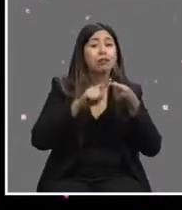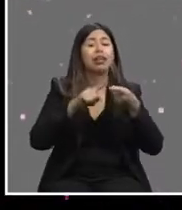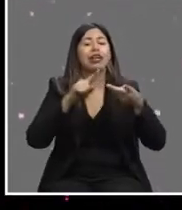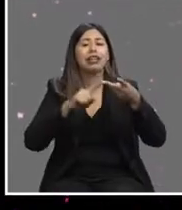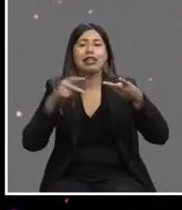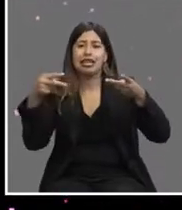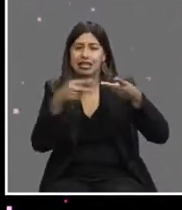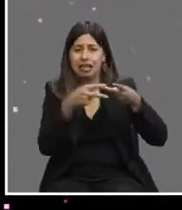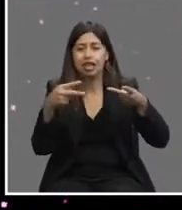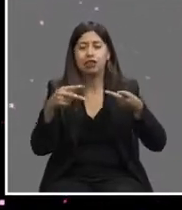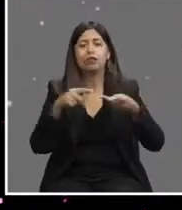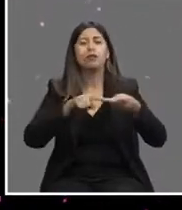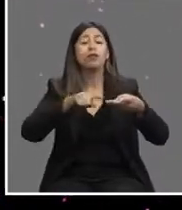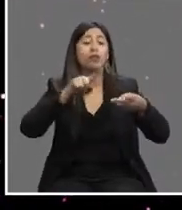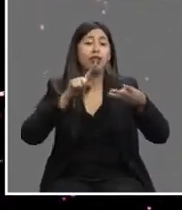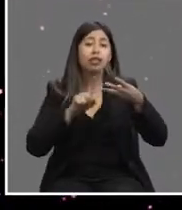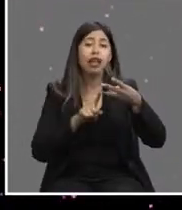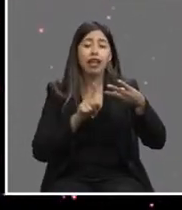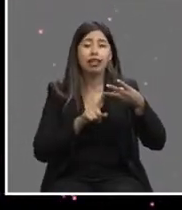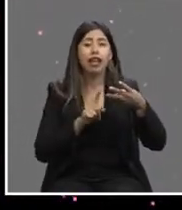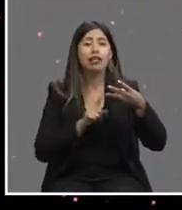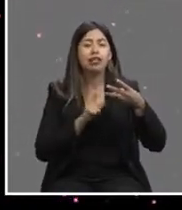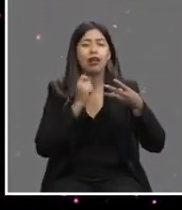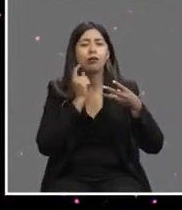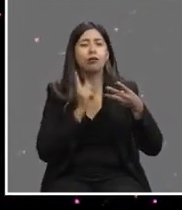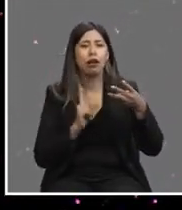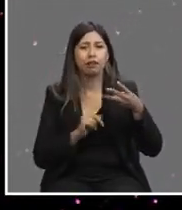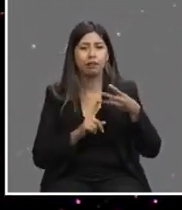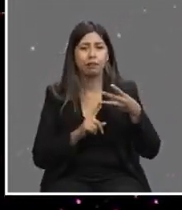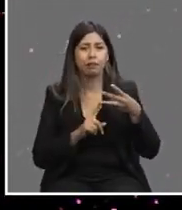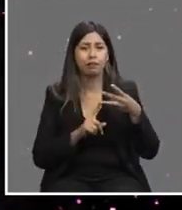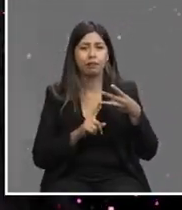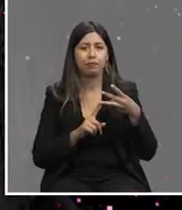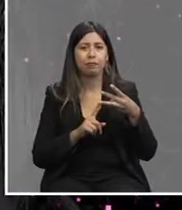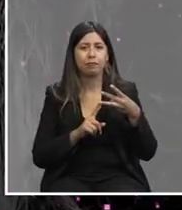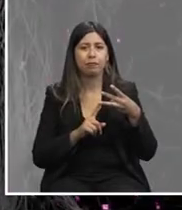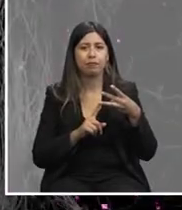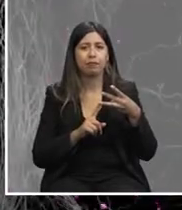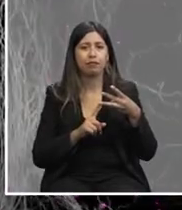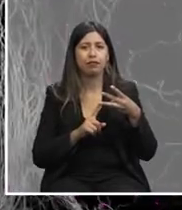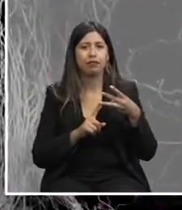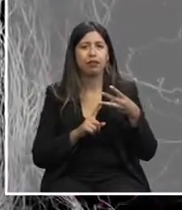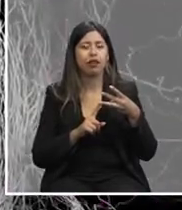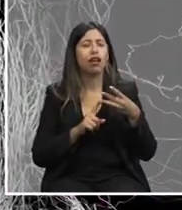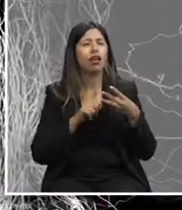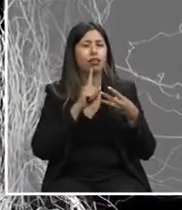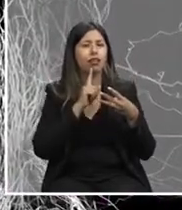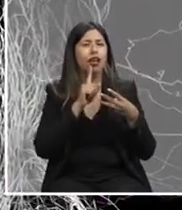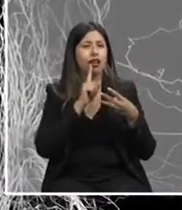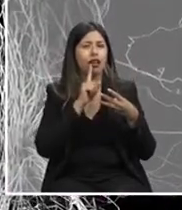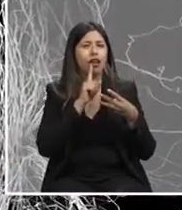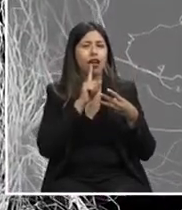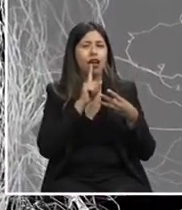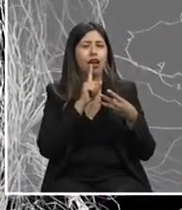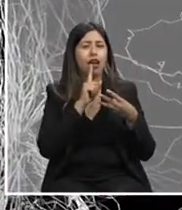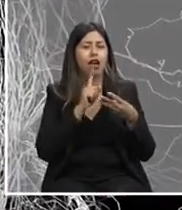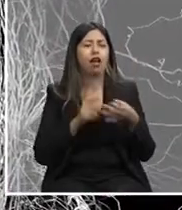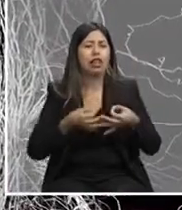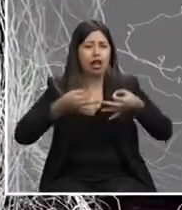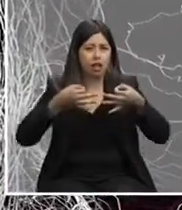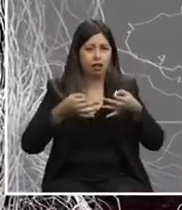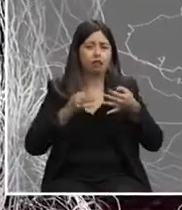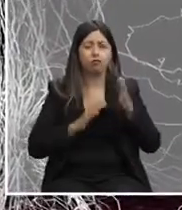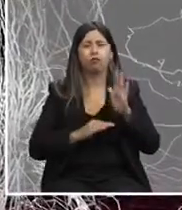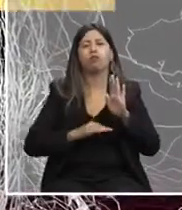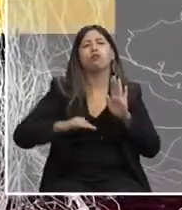major objective of the striatum, to acquire social status. Social status confers a decisive